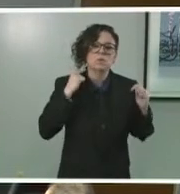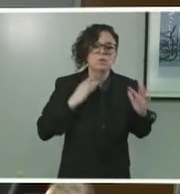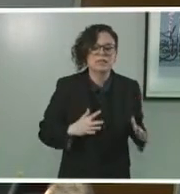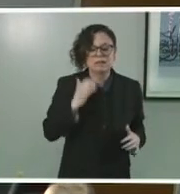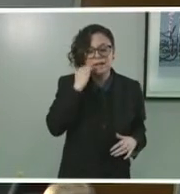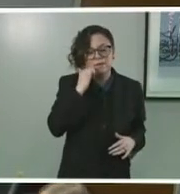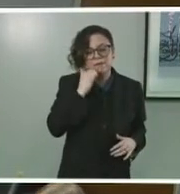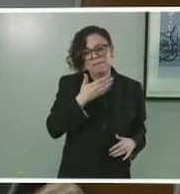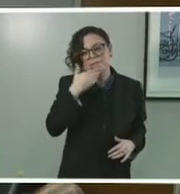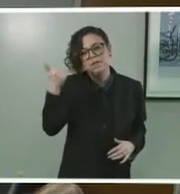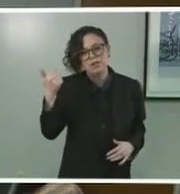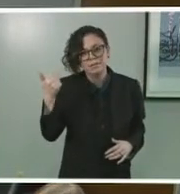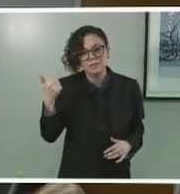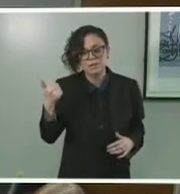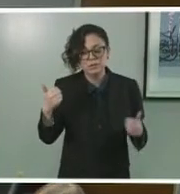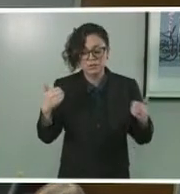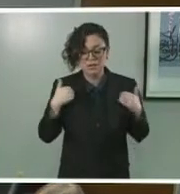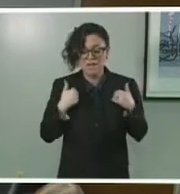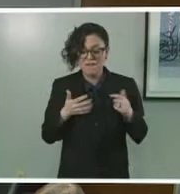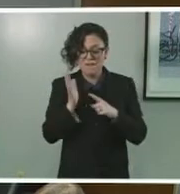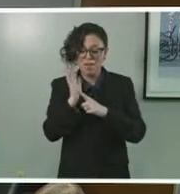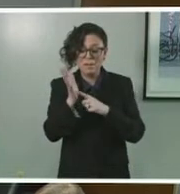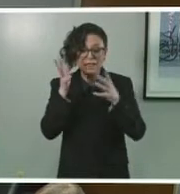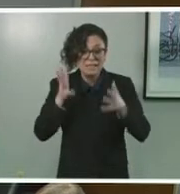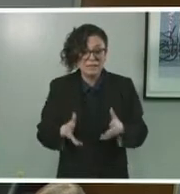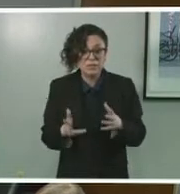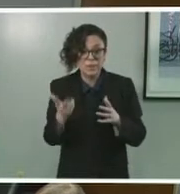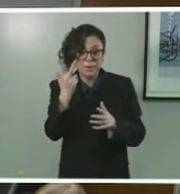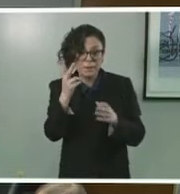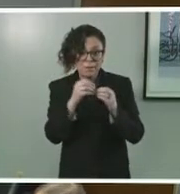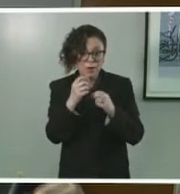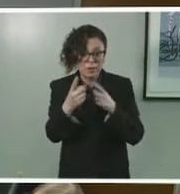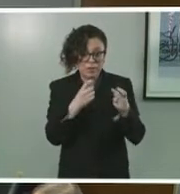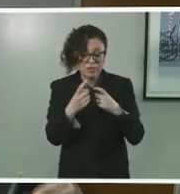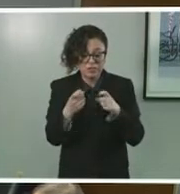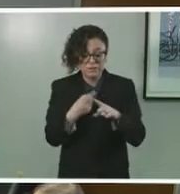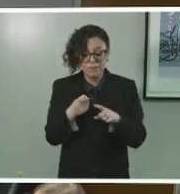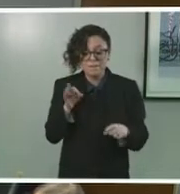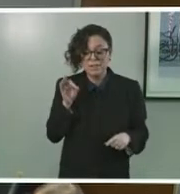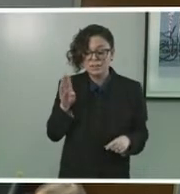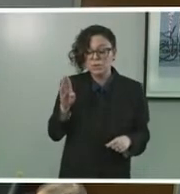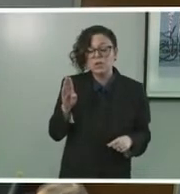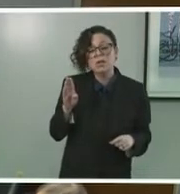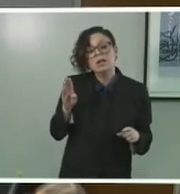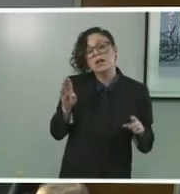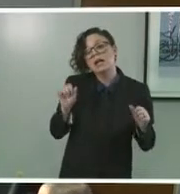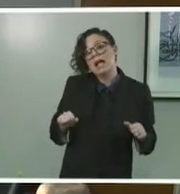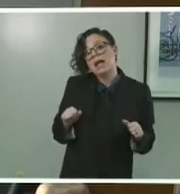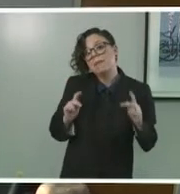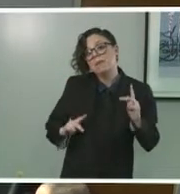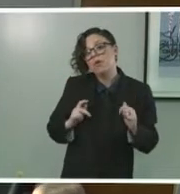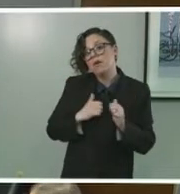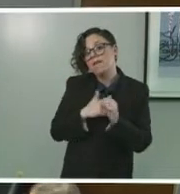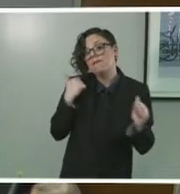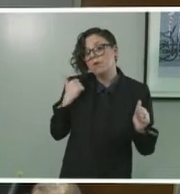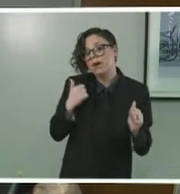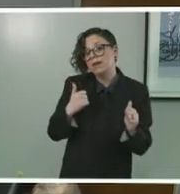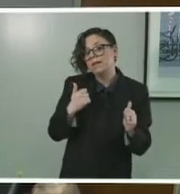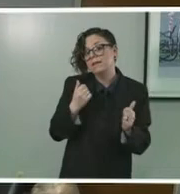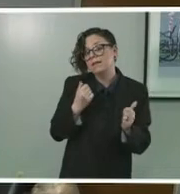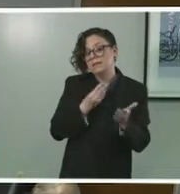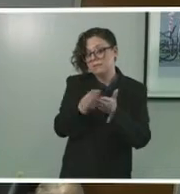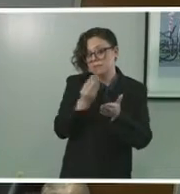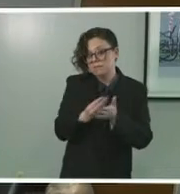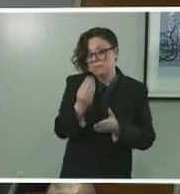We have about 5 minutes, so why don't we do 3 more questions from Facebook. Should people avoid grocery shopping in large